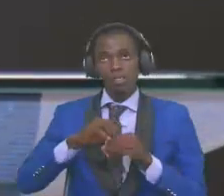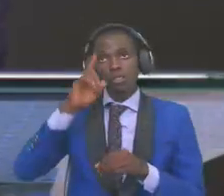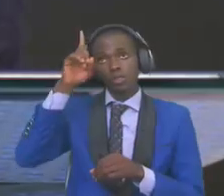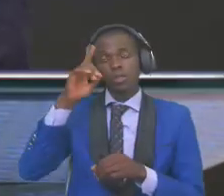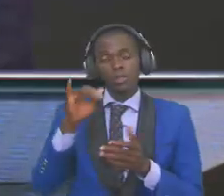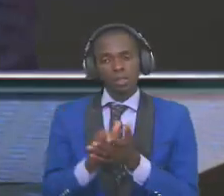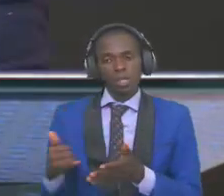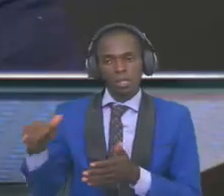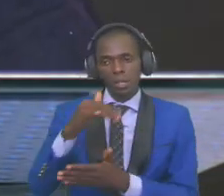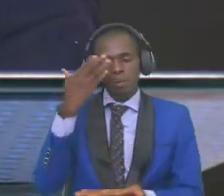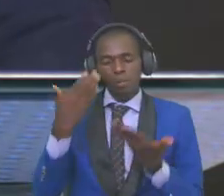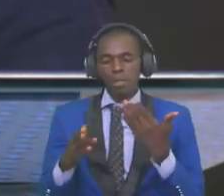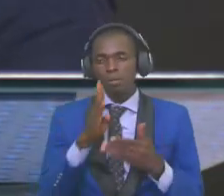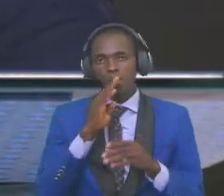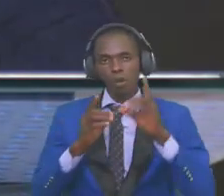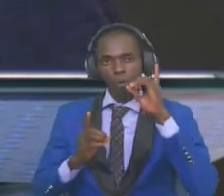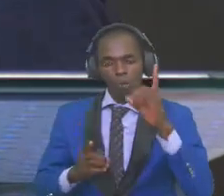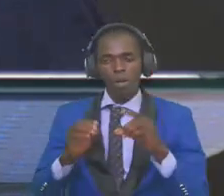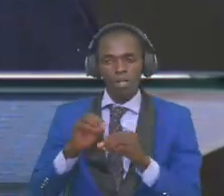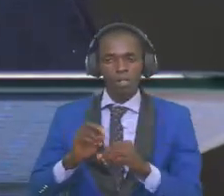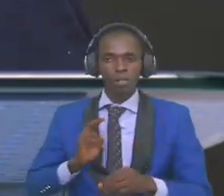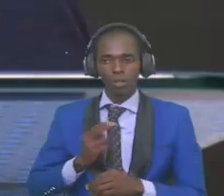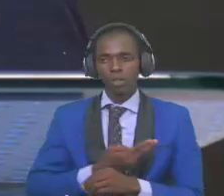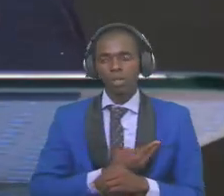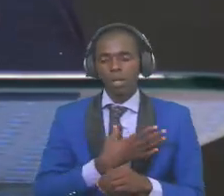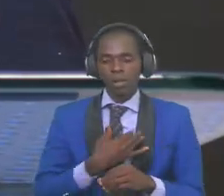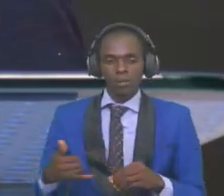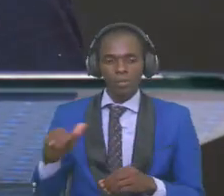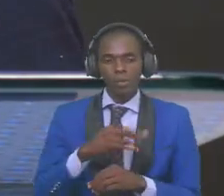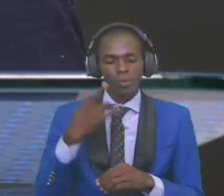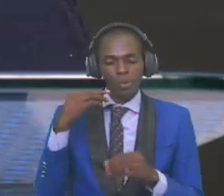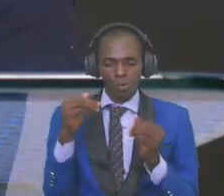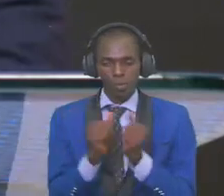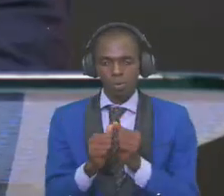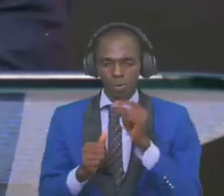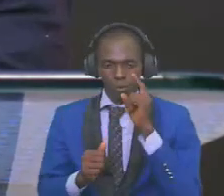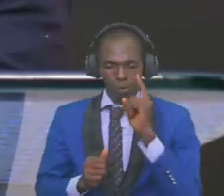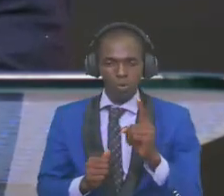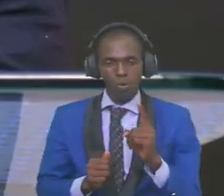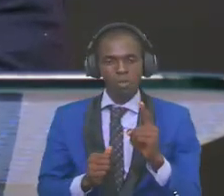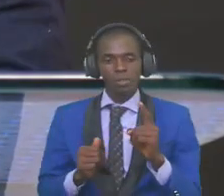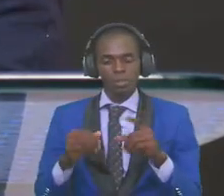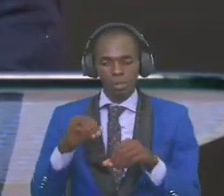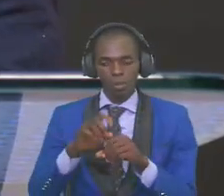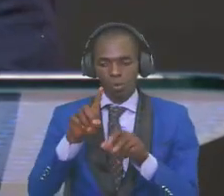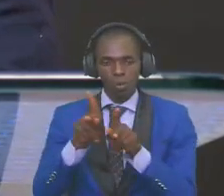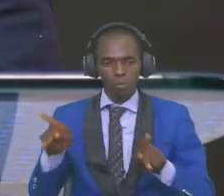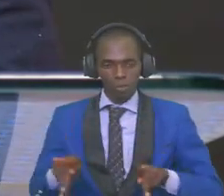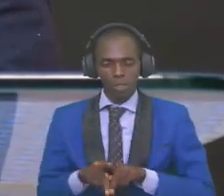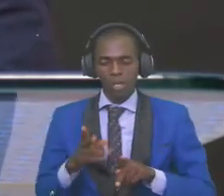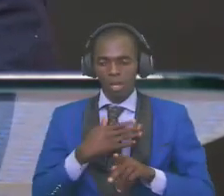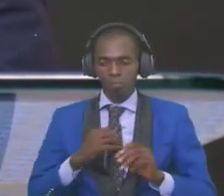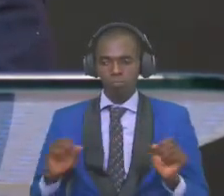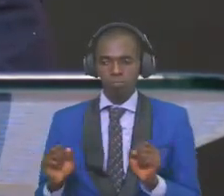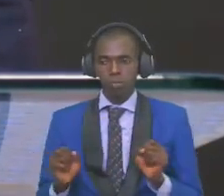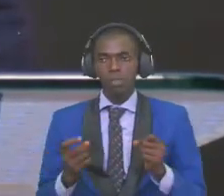be one in us. And they were with one accord in one place, and suddenly there came from